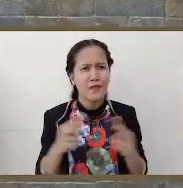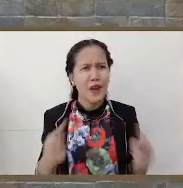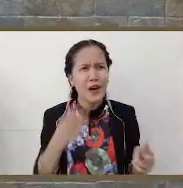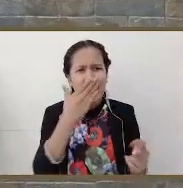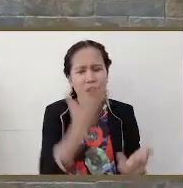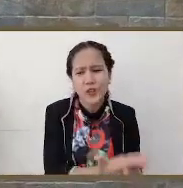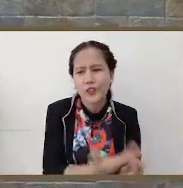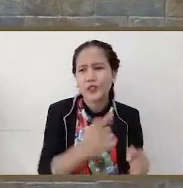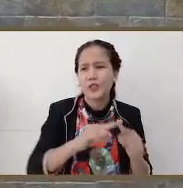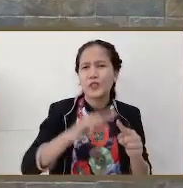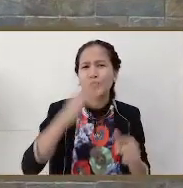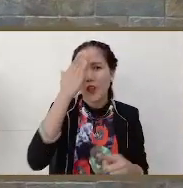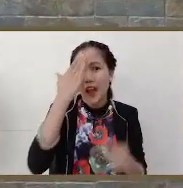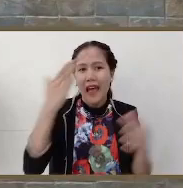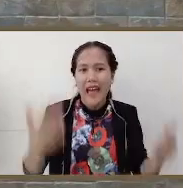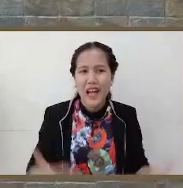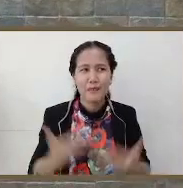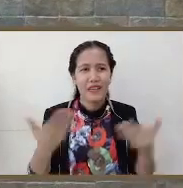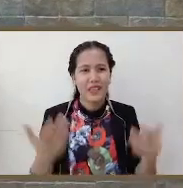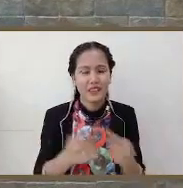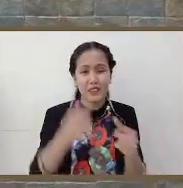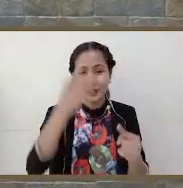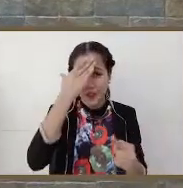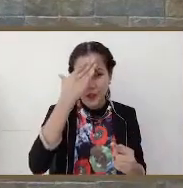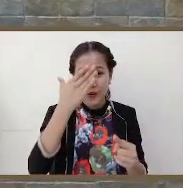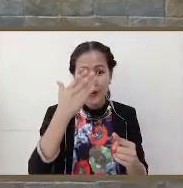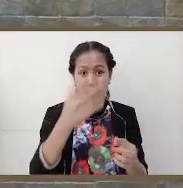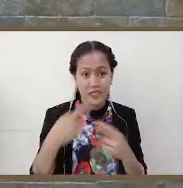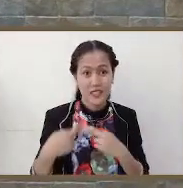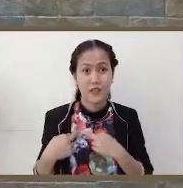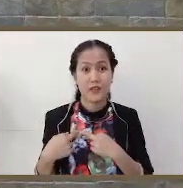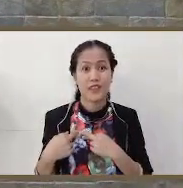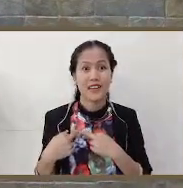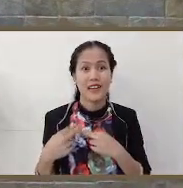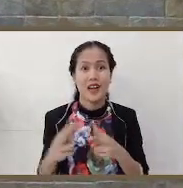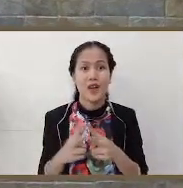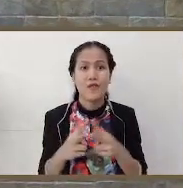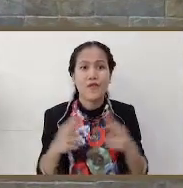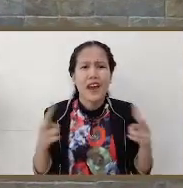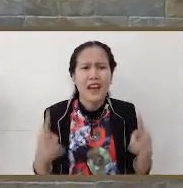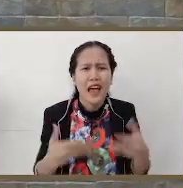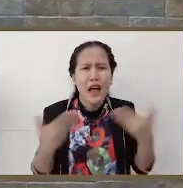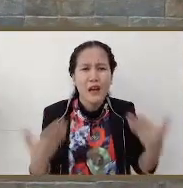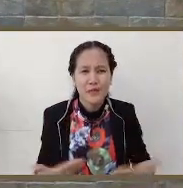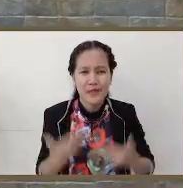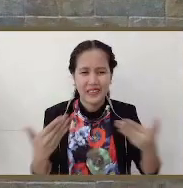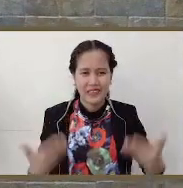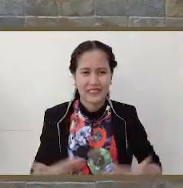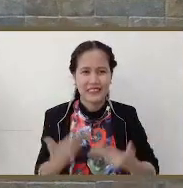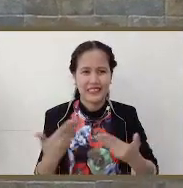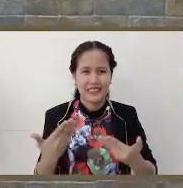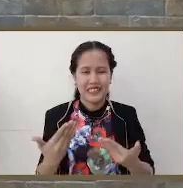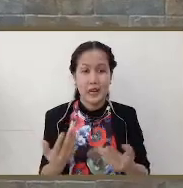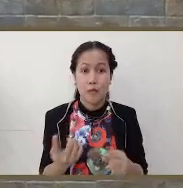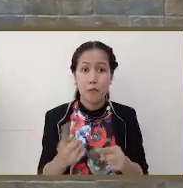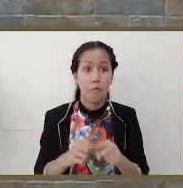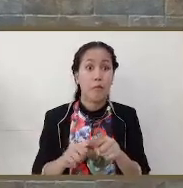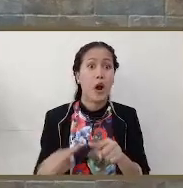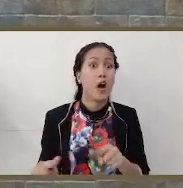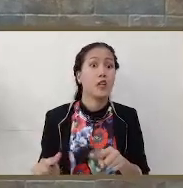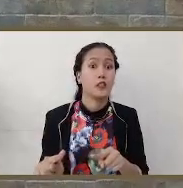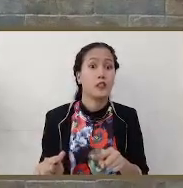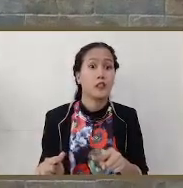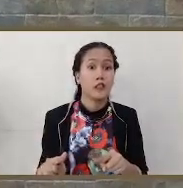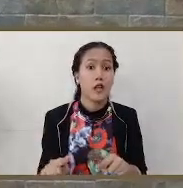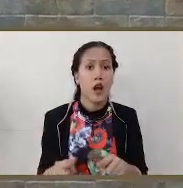are receiving the knowledge of God. It is very uplifting. It can be very happy, very happy. But also, we have